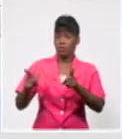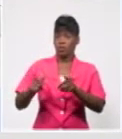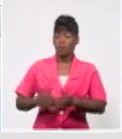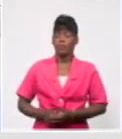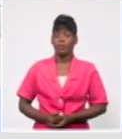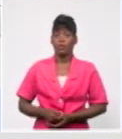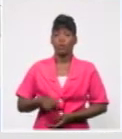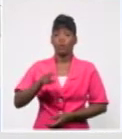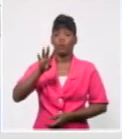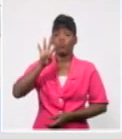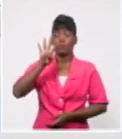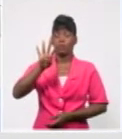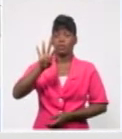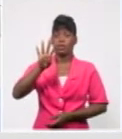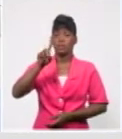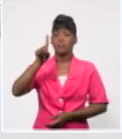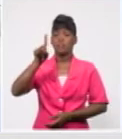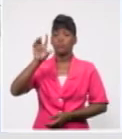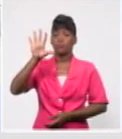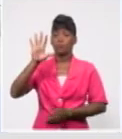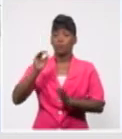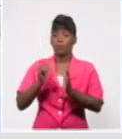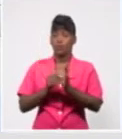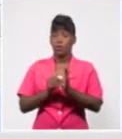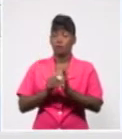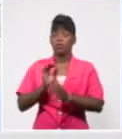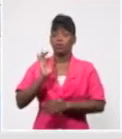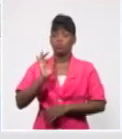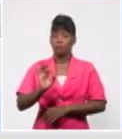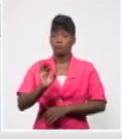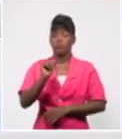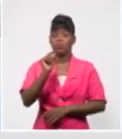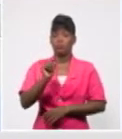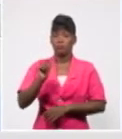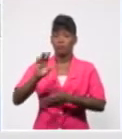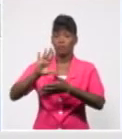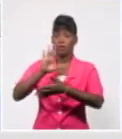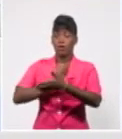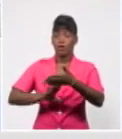4,150 occurred in our region, what brings the death toll to